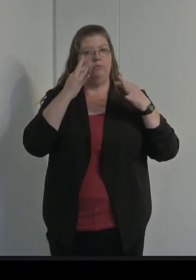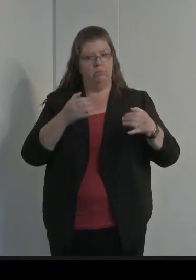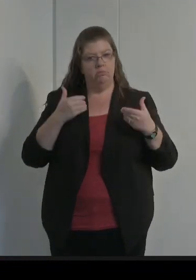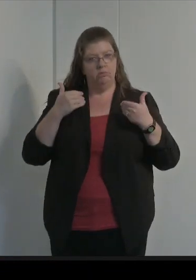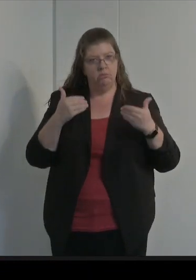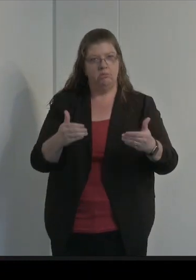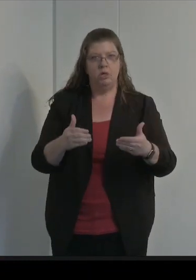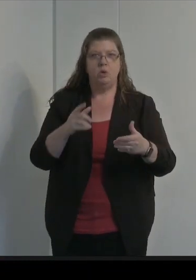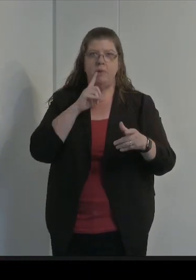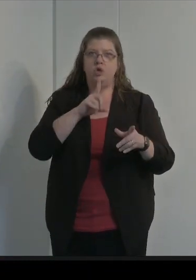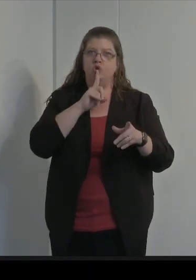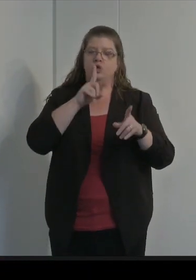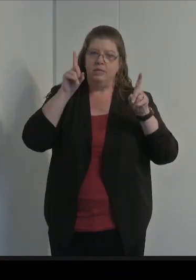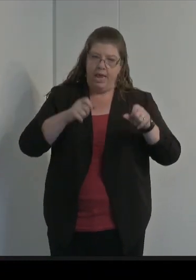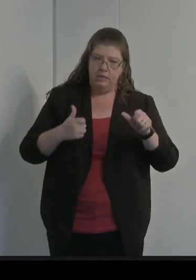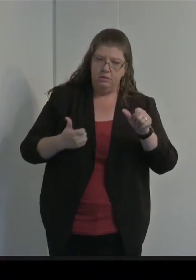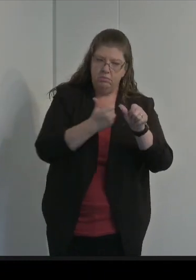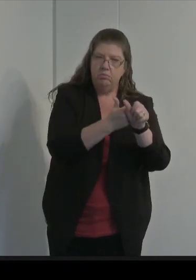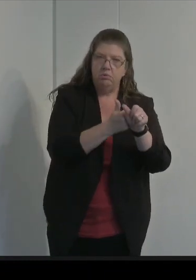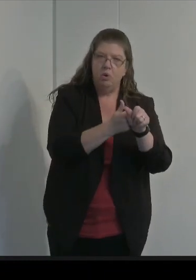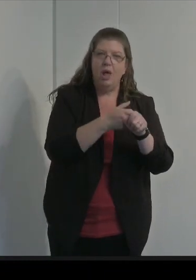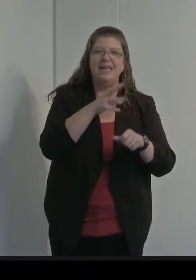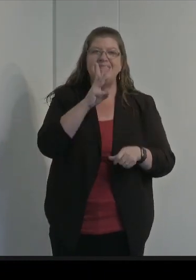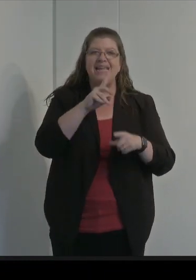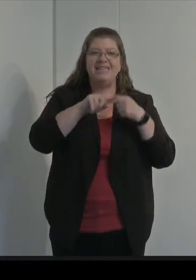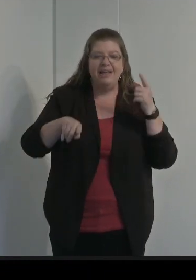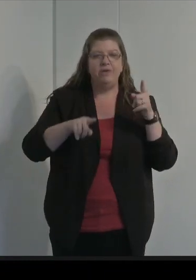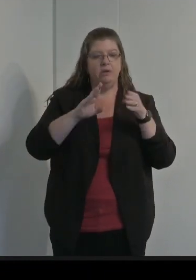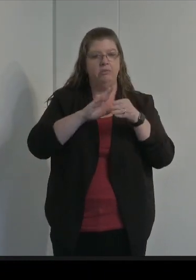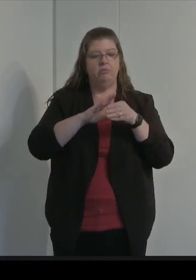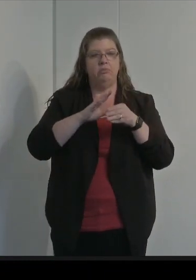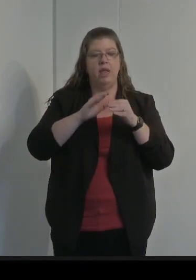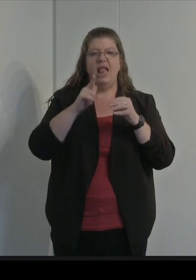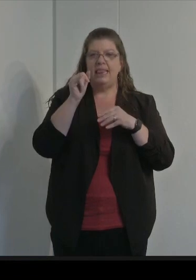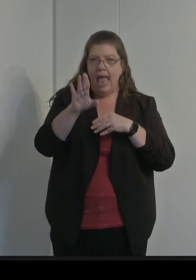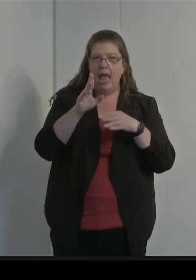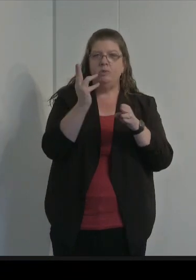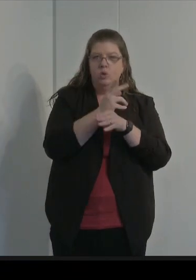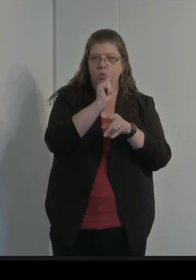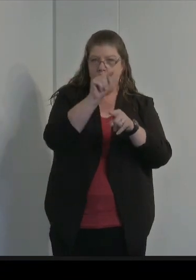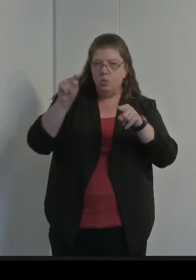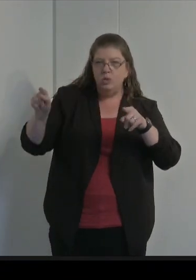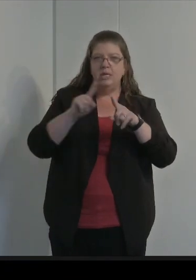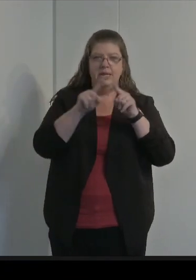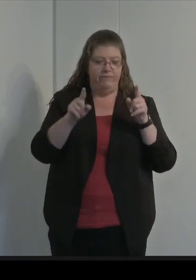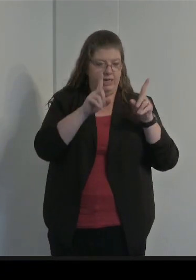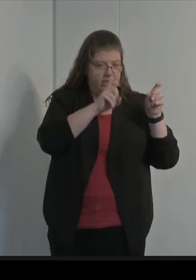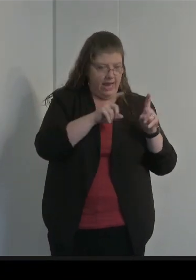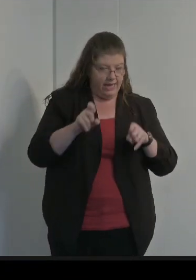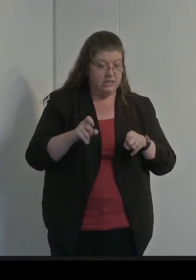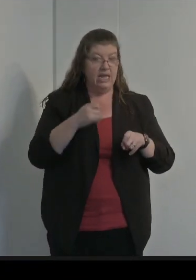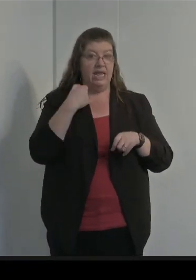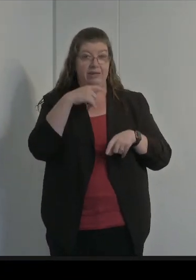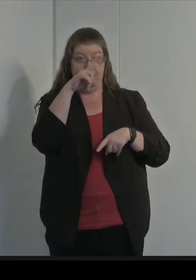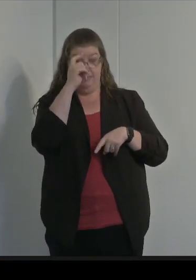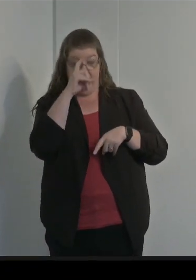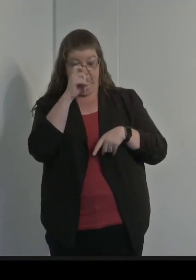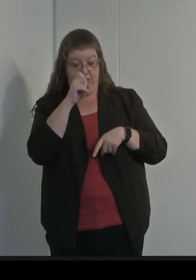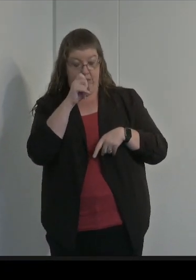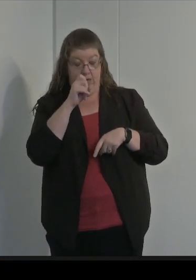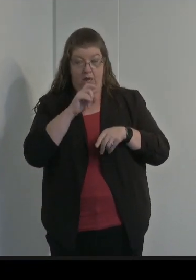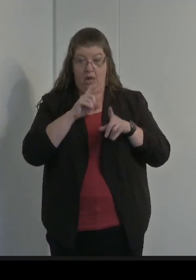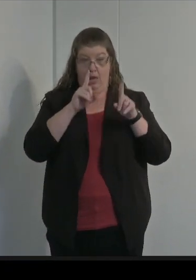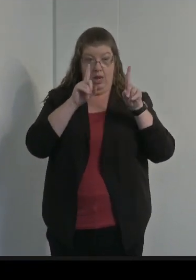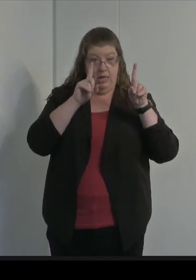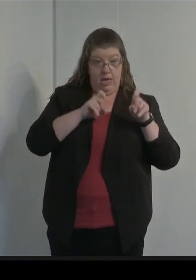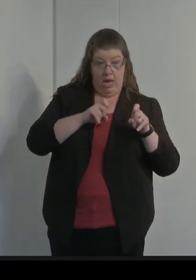in front of the testing. We have 6 different platforms, and anytime that there is a suspicion that the result that we're